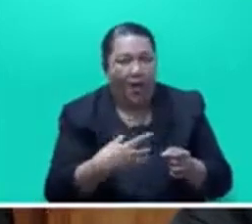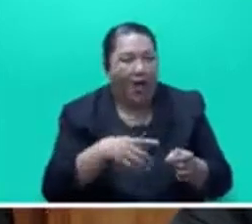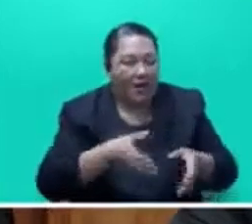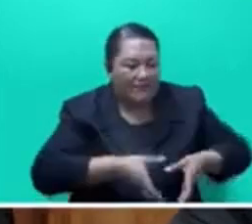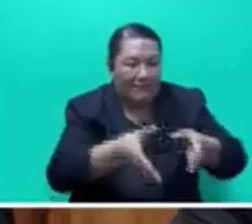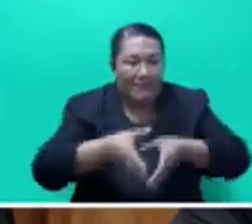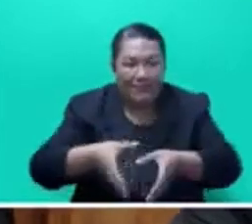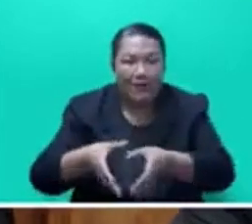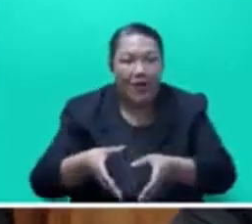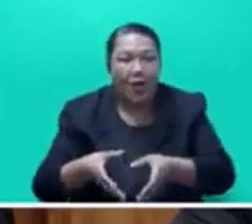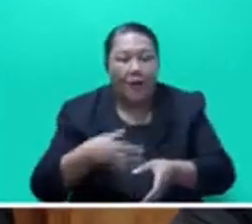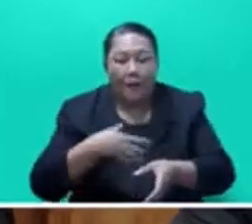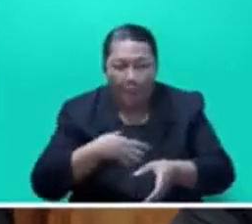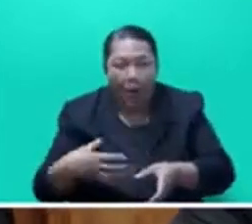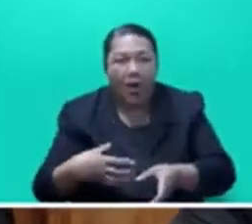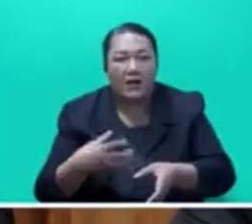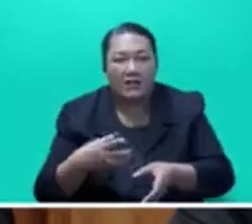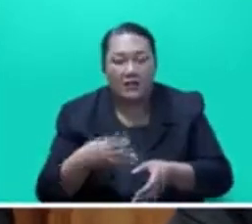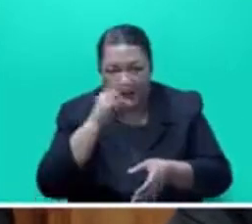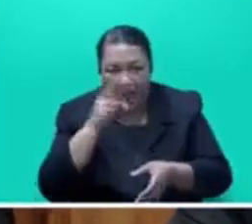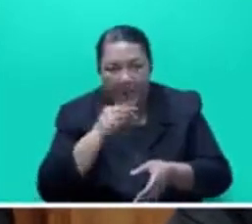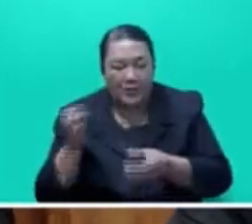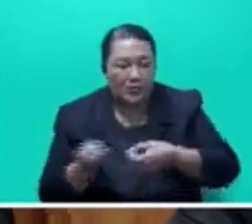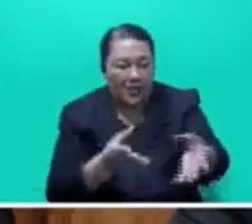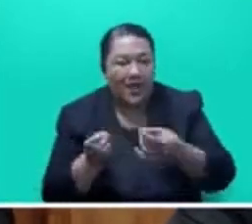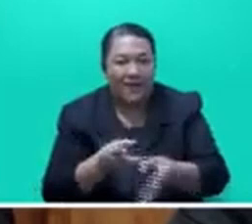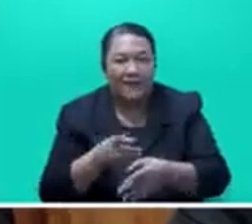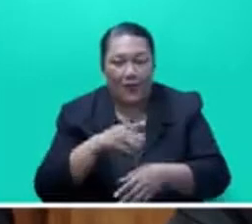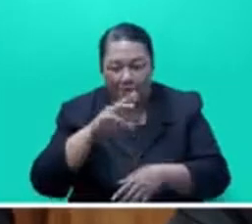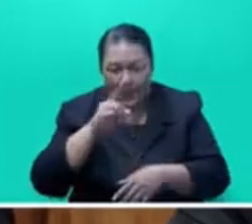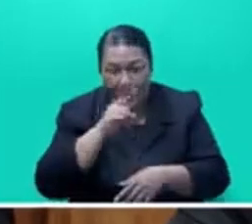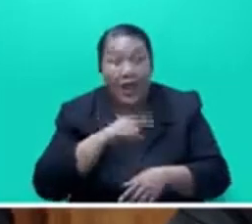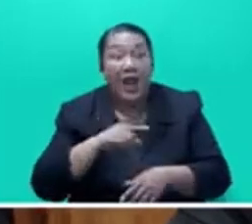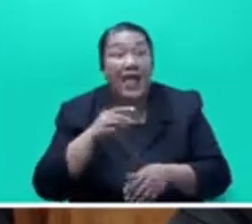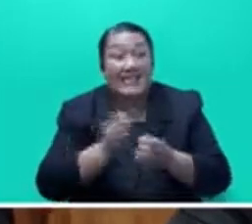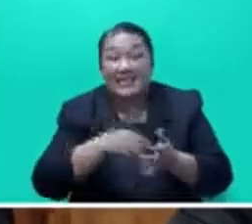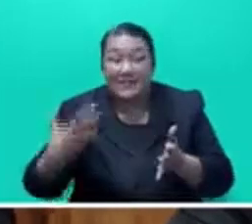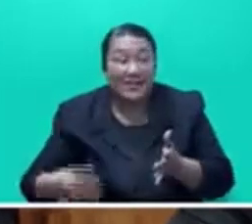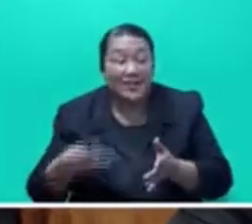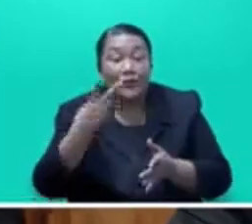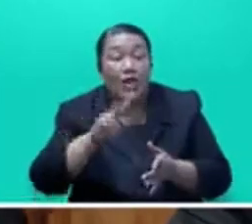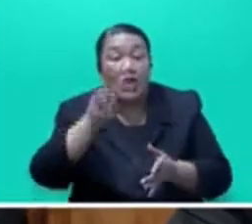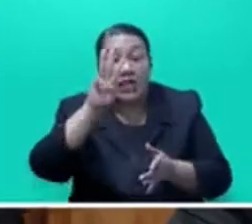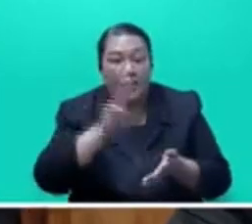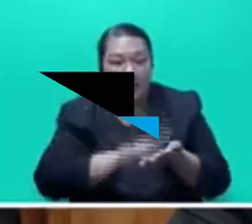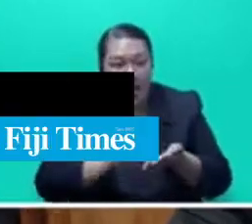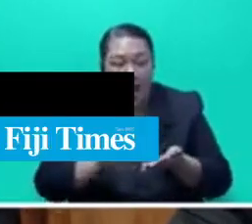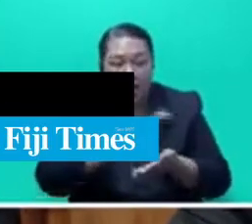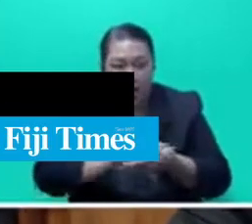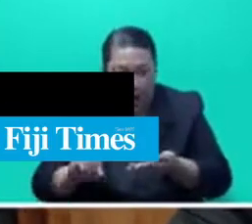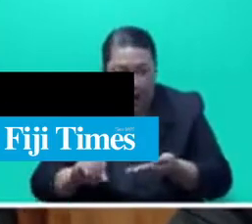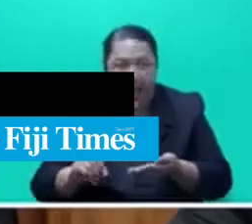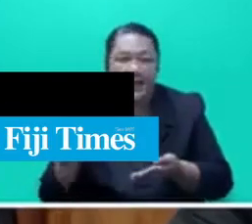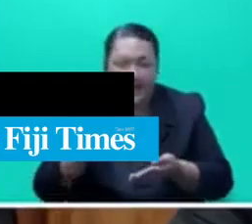now costing the authority $23 million annually. Leakage detection and rectification will be intensified and